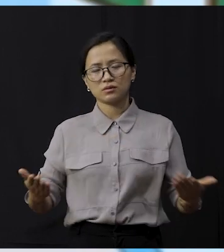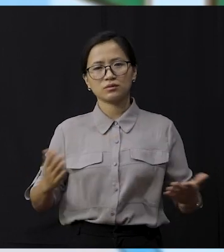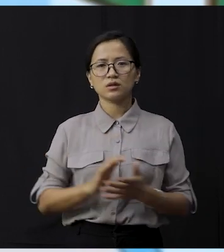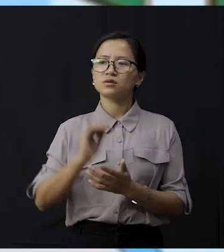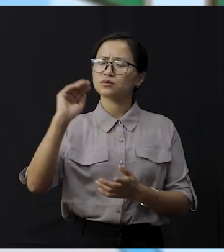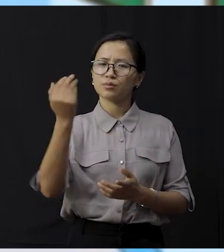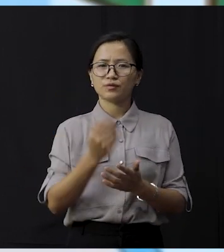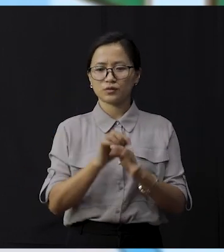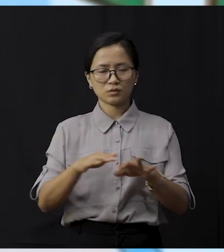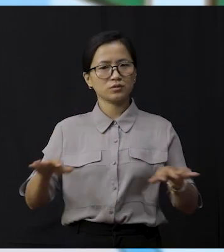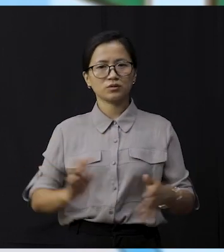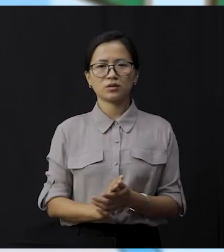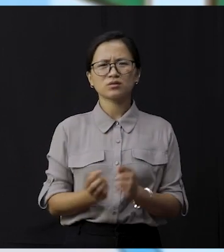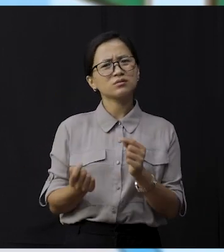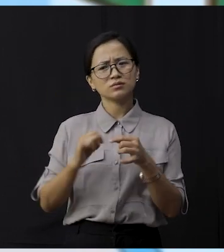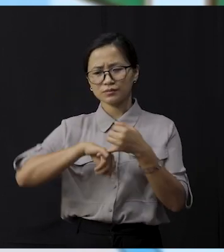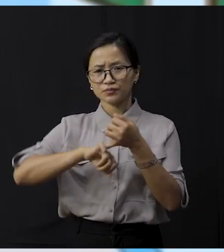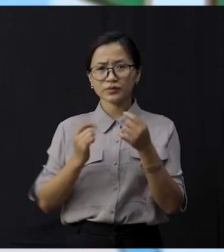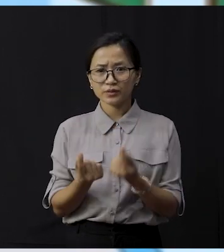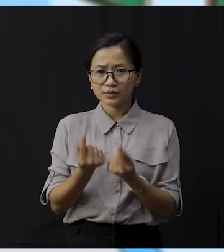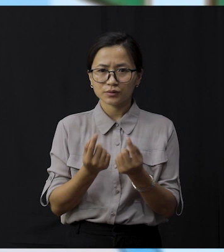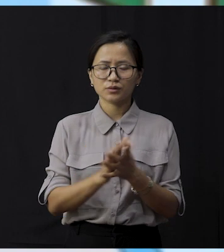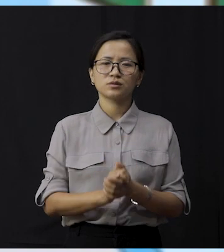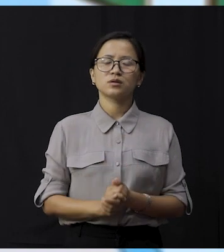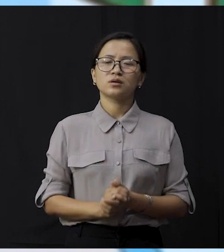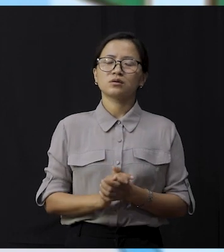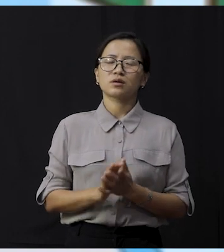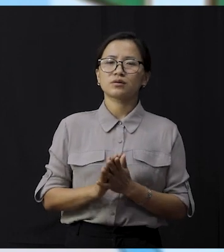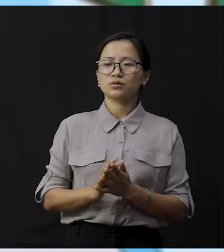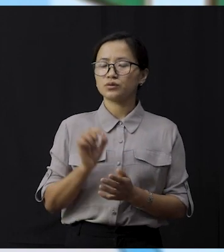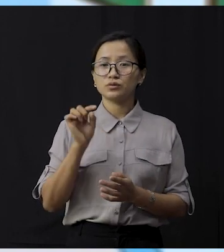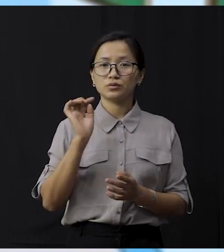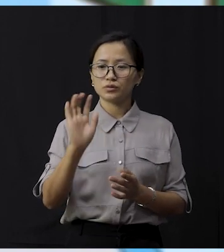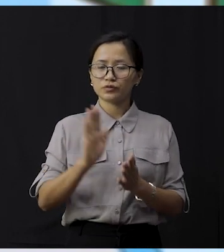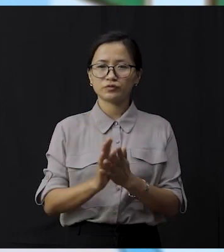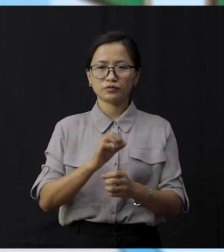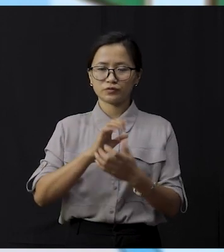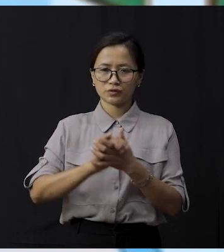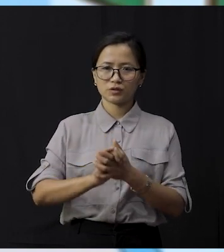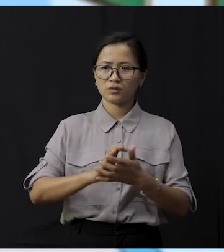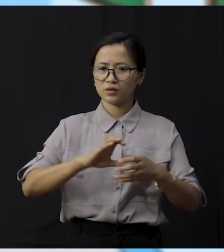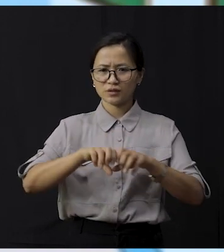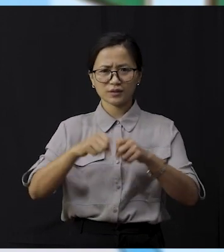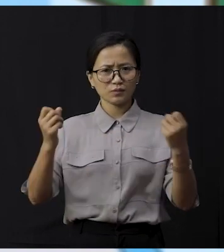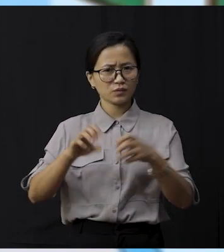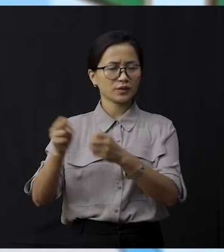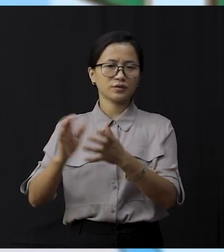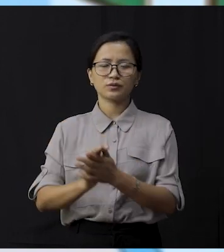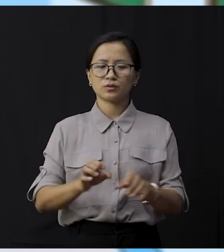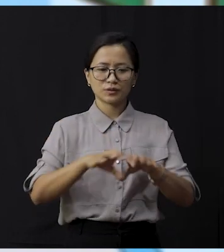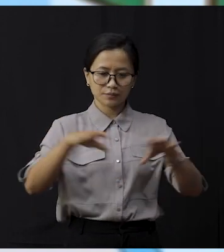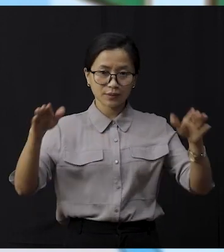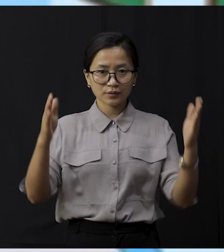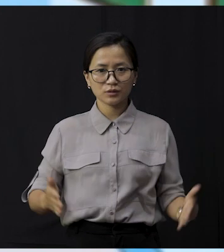you happen to come across the situation that your friends are damaging or scribbling their names on the